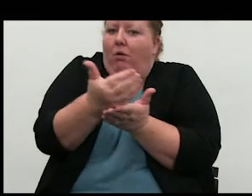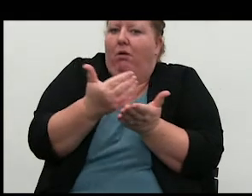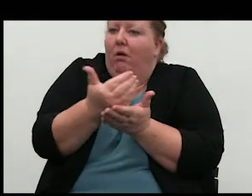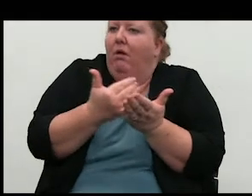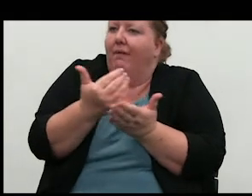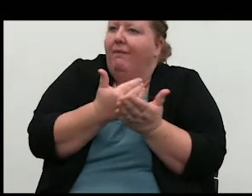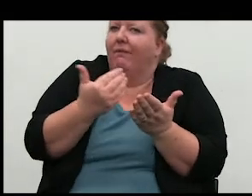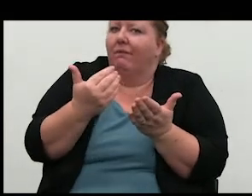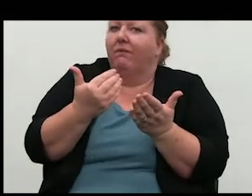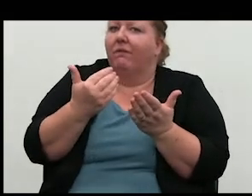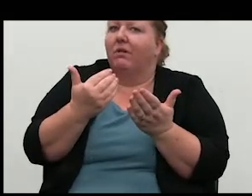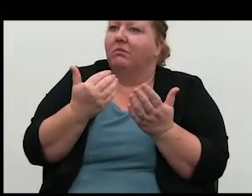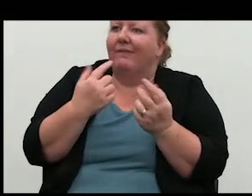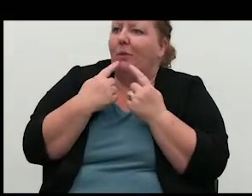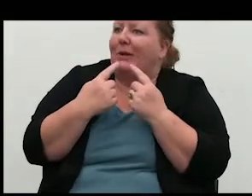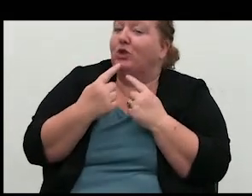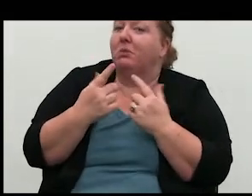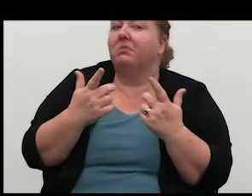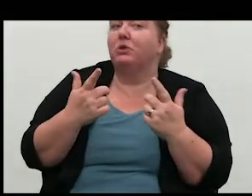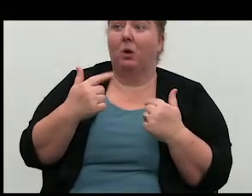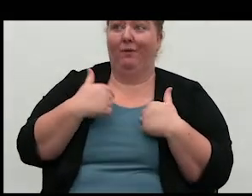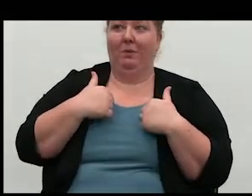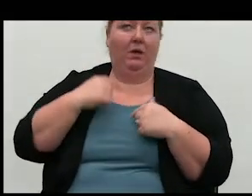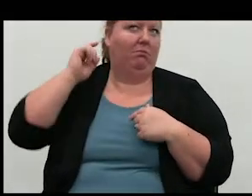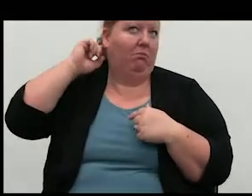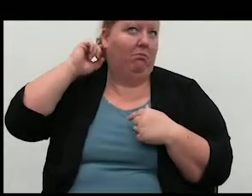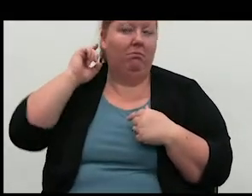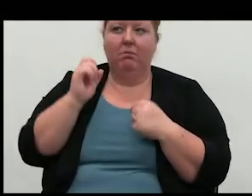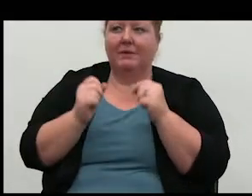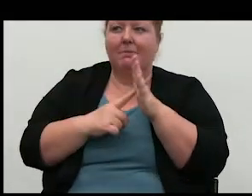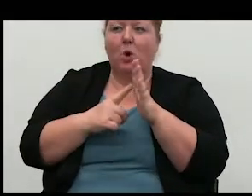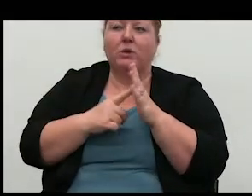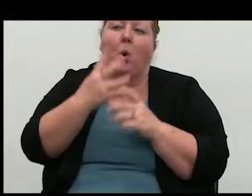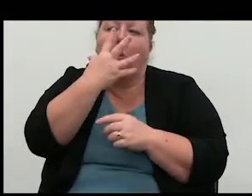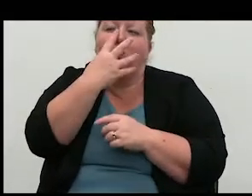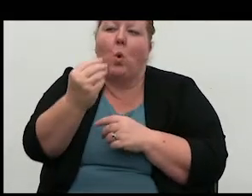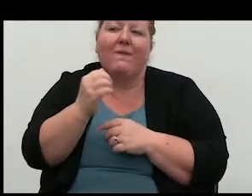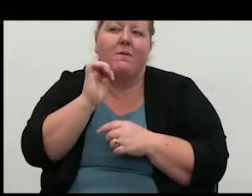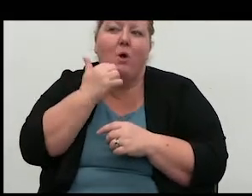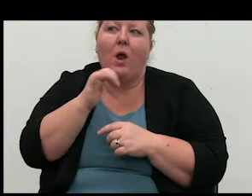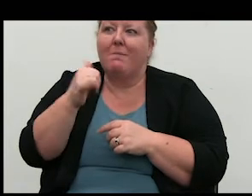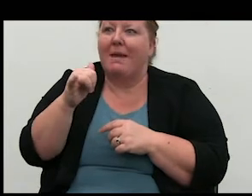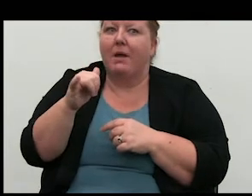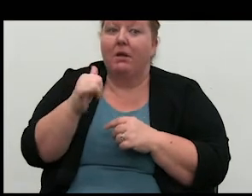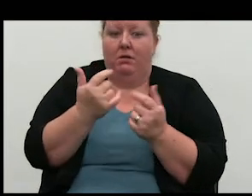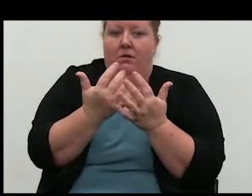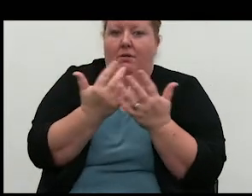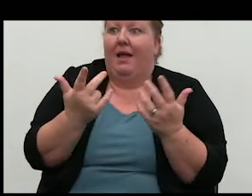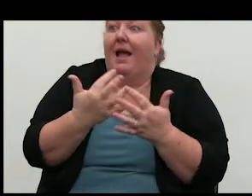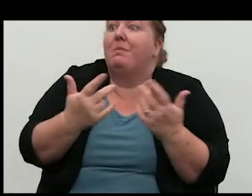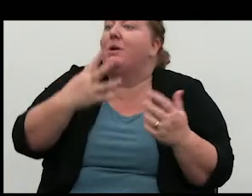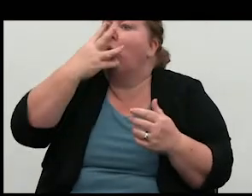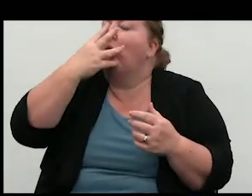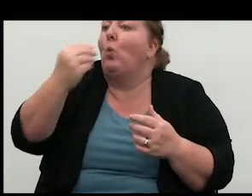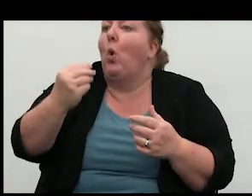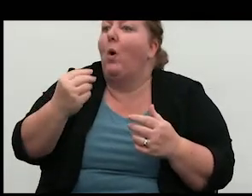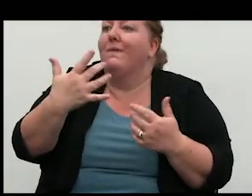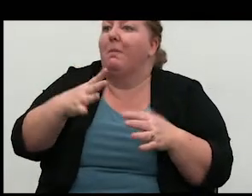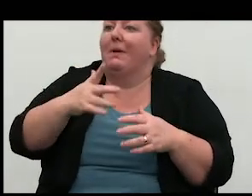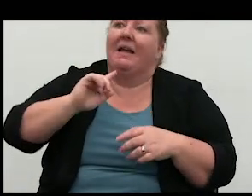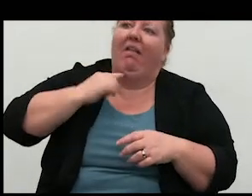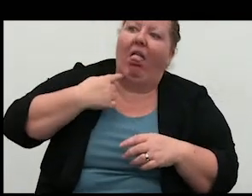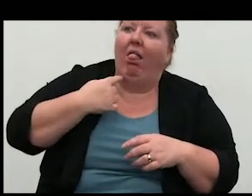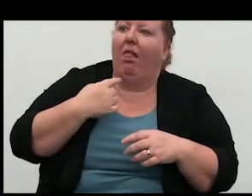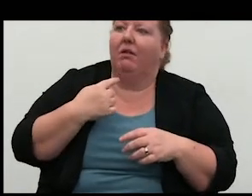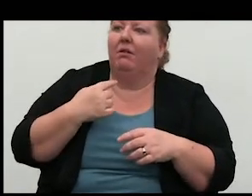In my mind, it's important that it's a wolf bone, because maybe they were counting how many wolves they had killed